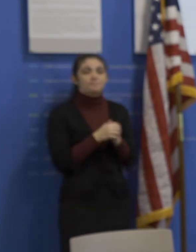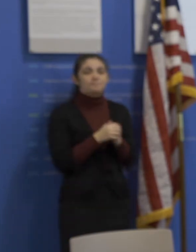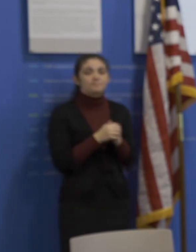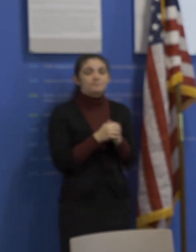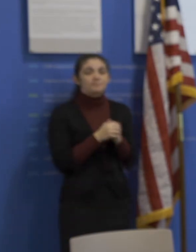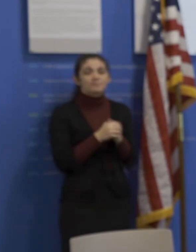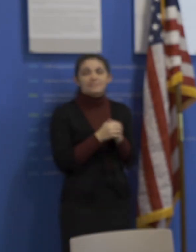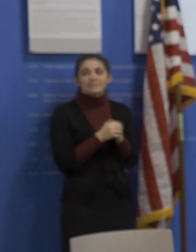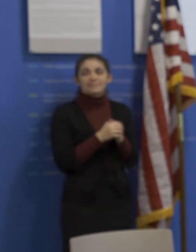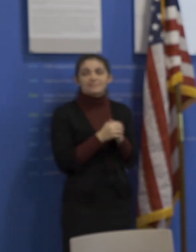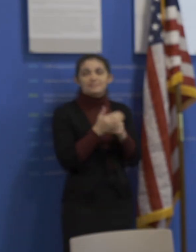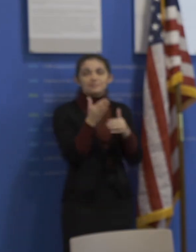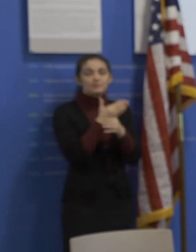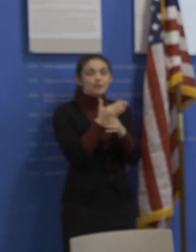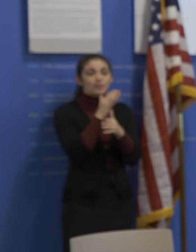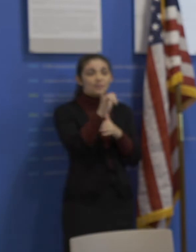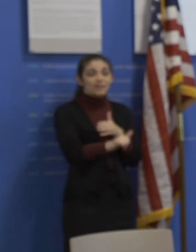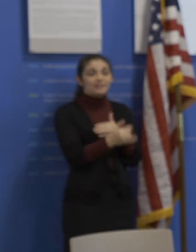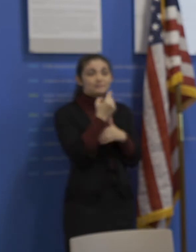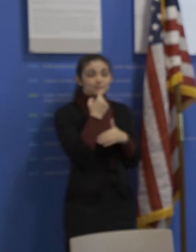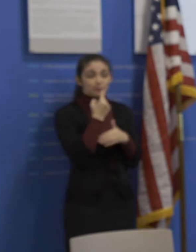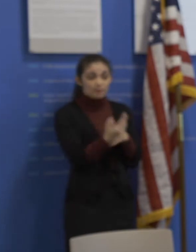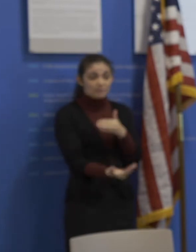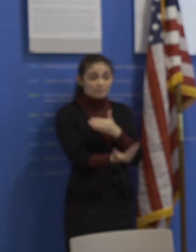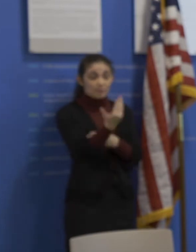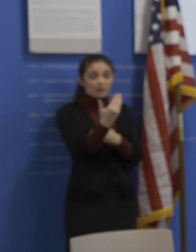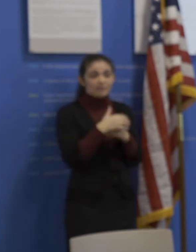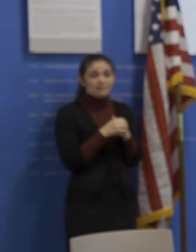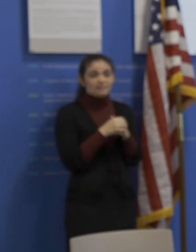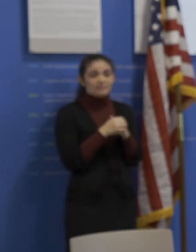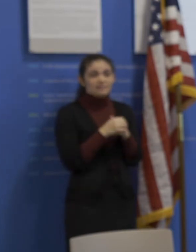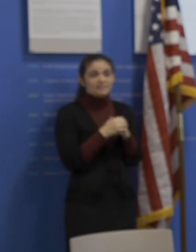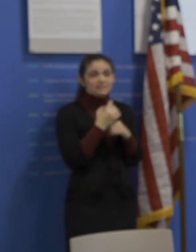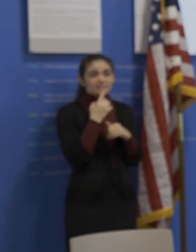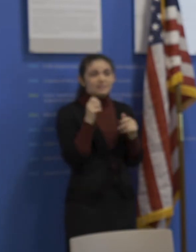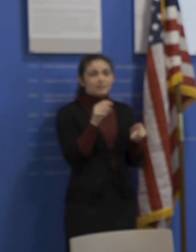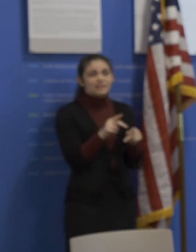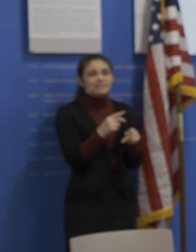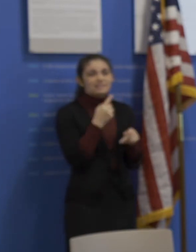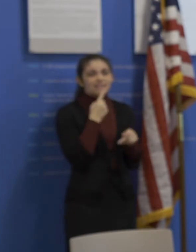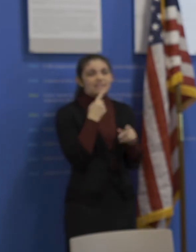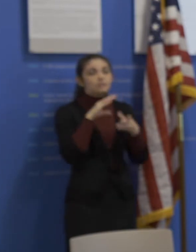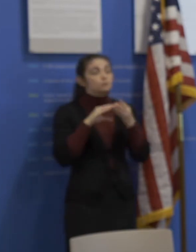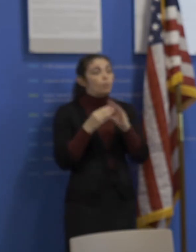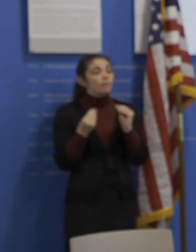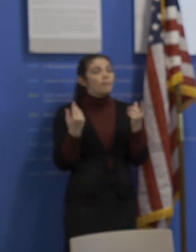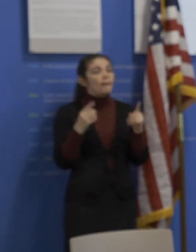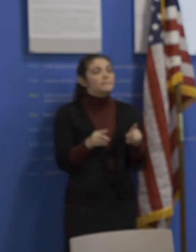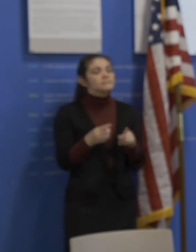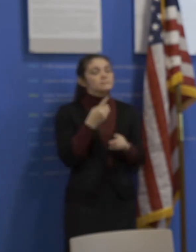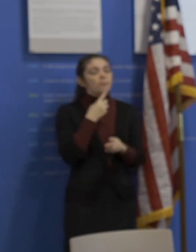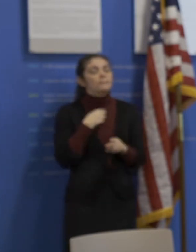thought it would be good to share. I talked with him this morning, and he said it was okay for me to share a story he told me